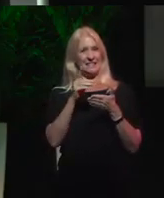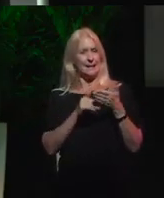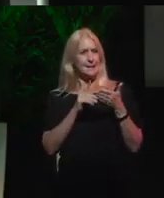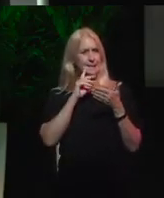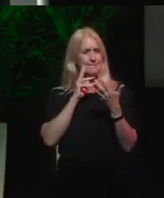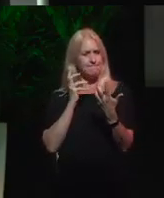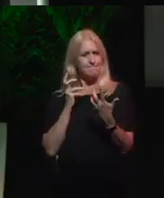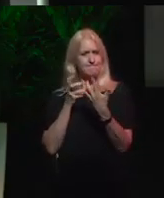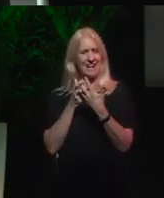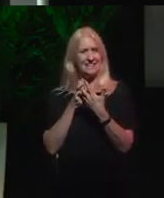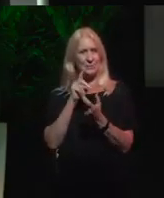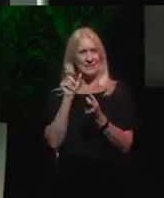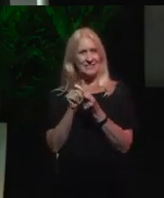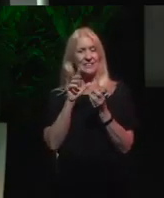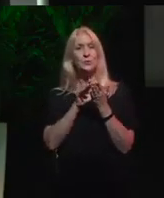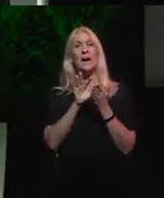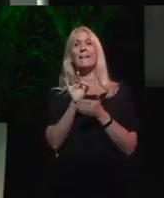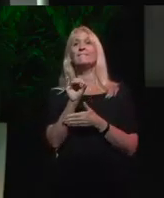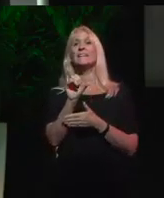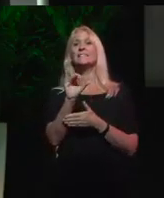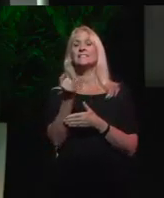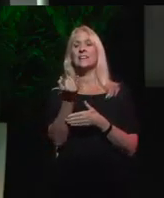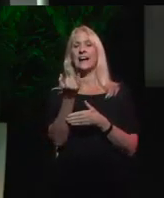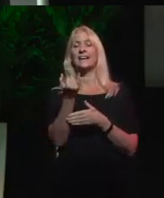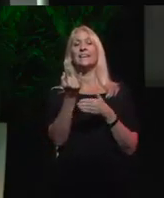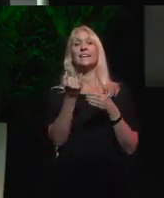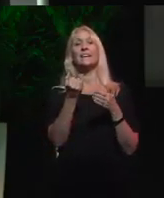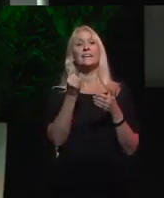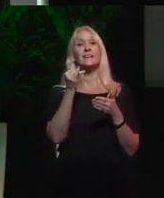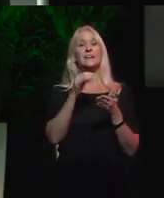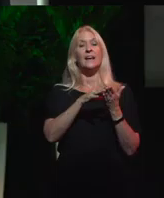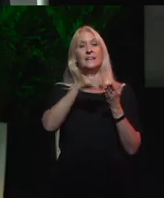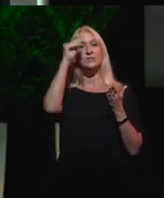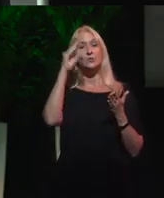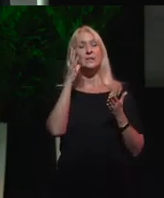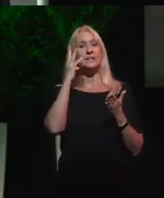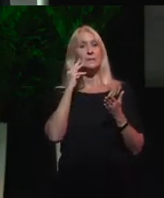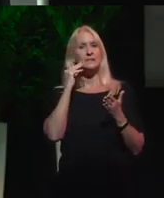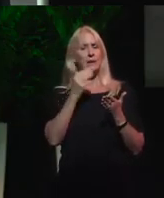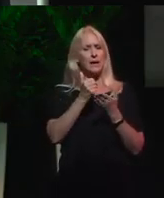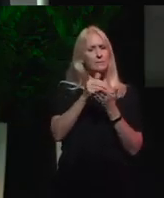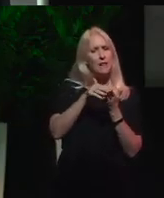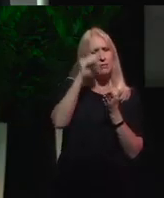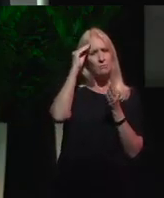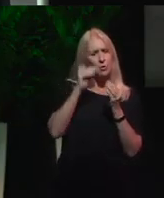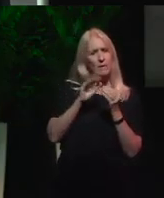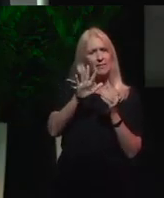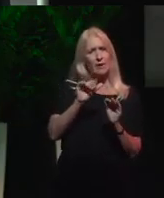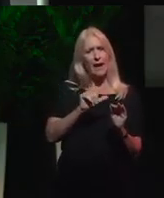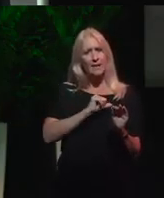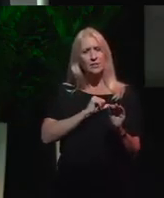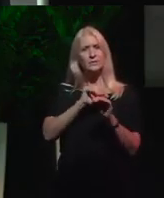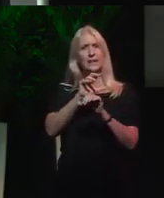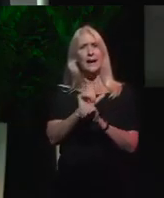student experience. The survey will help us learn more about our enrolled students' attitudes, habits, and